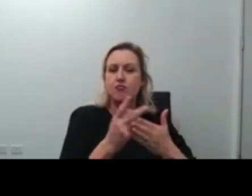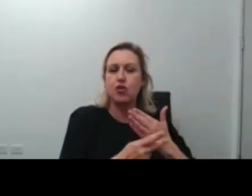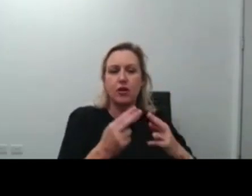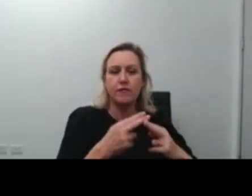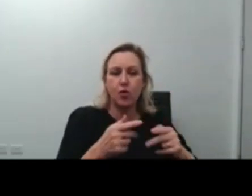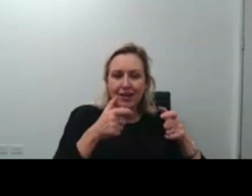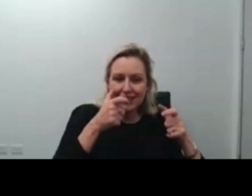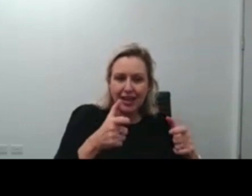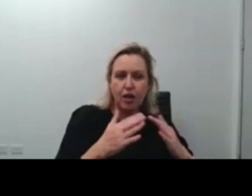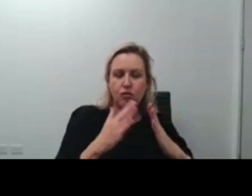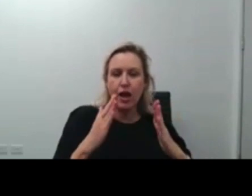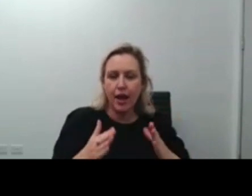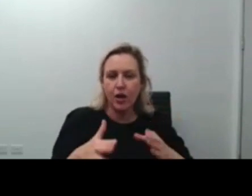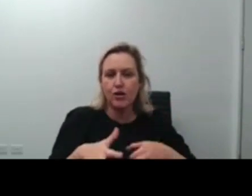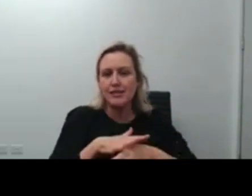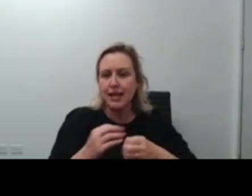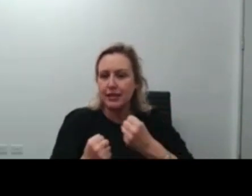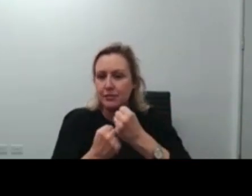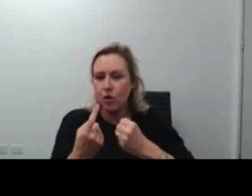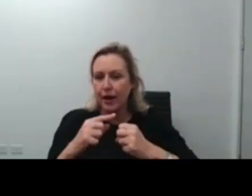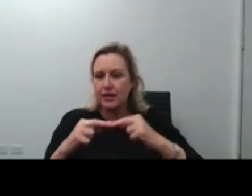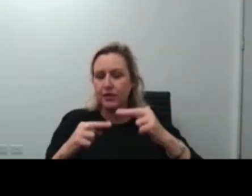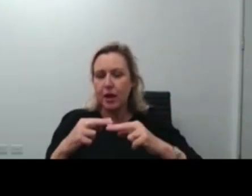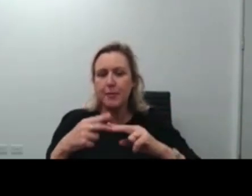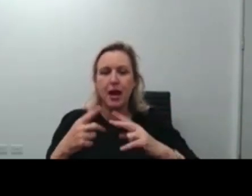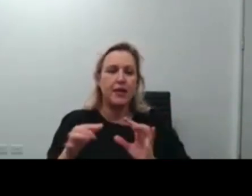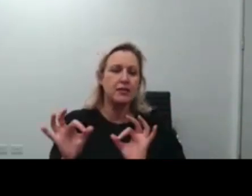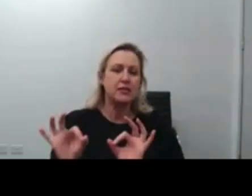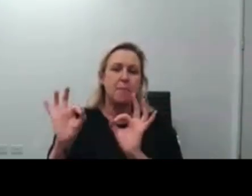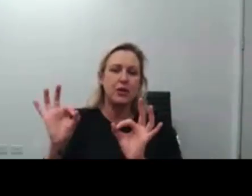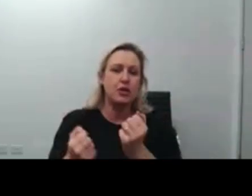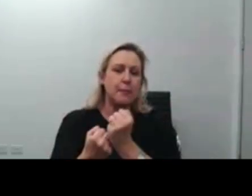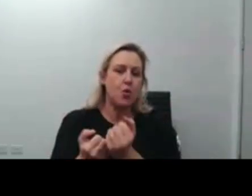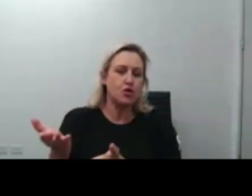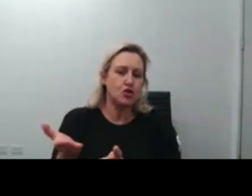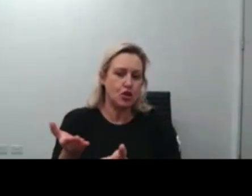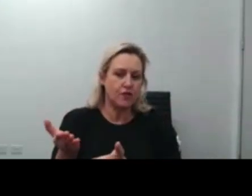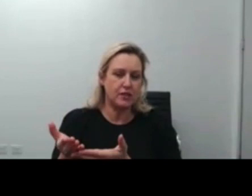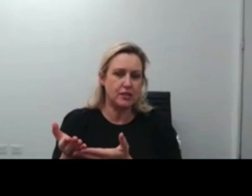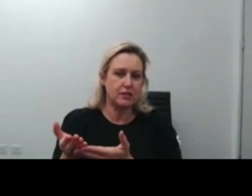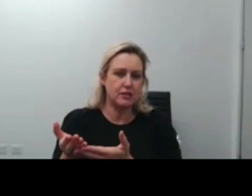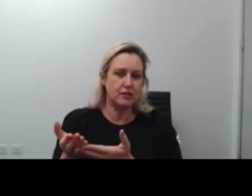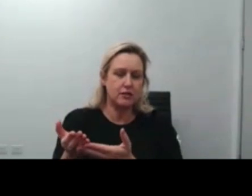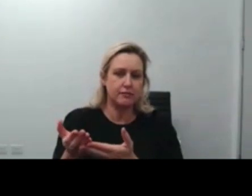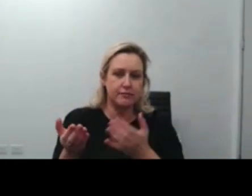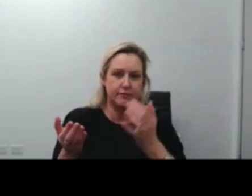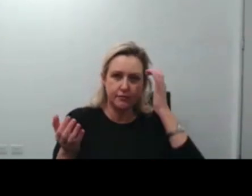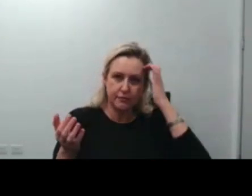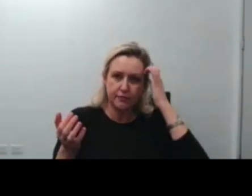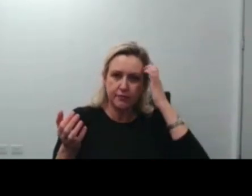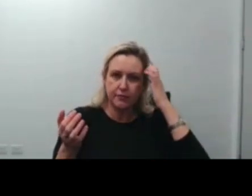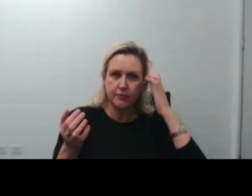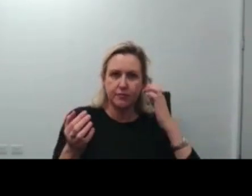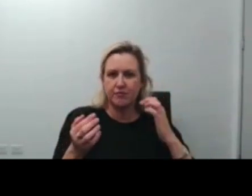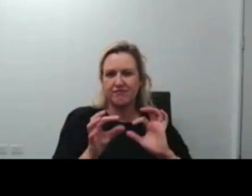housing, and sector support and development, and specialised support services. There's nothing